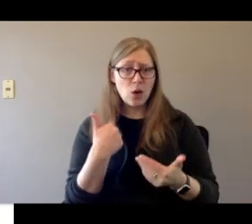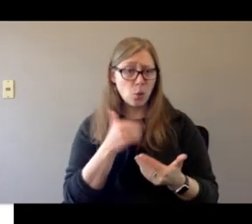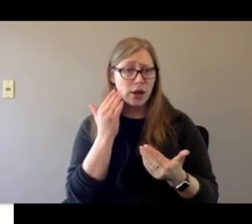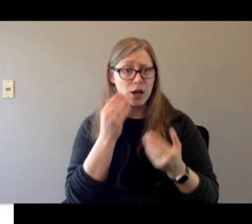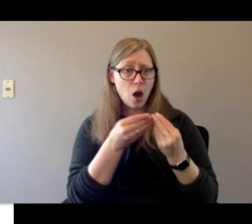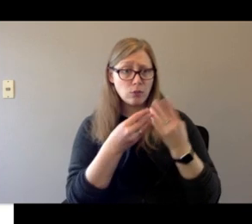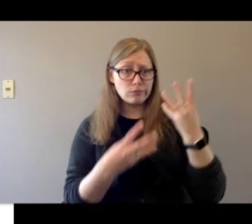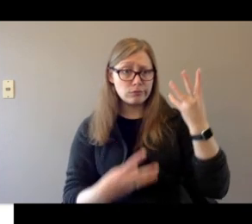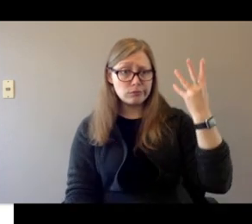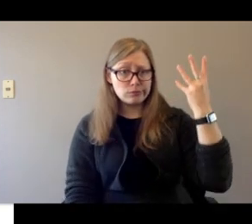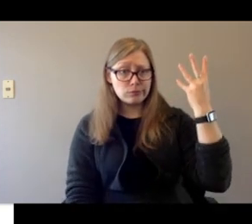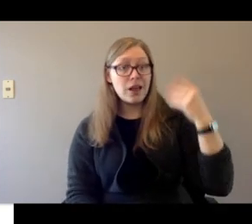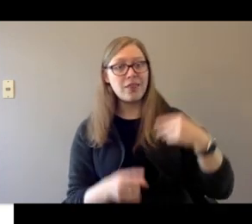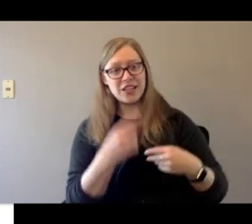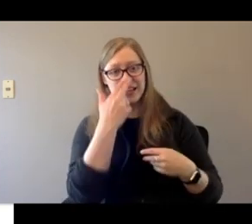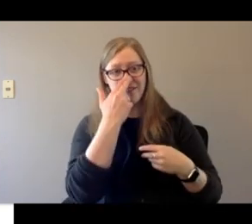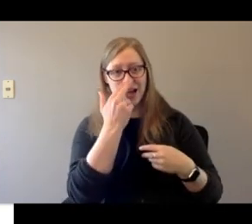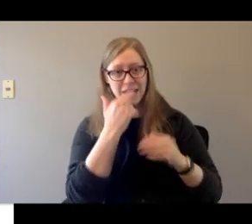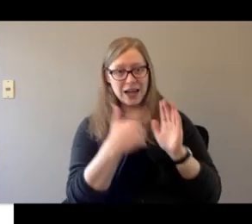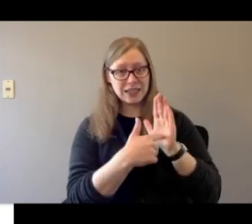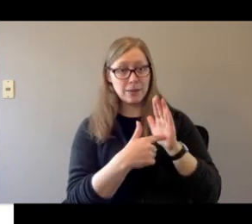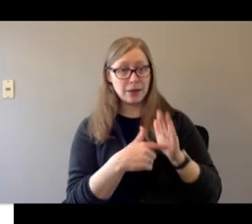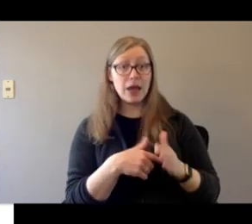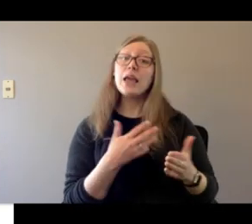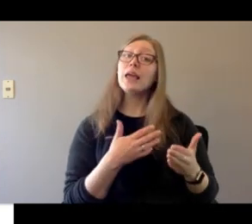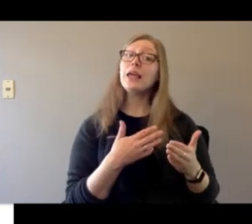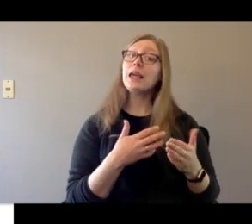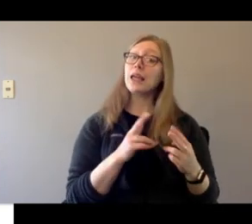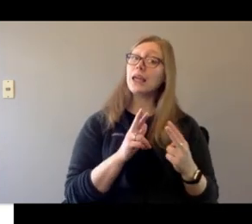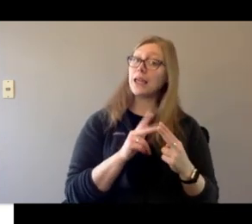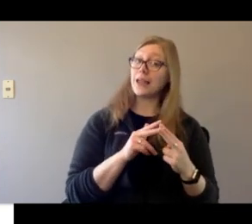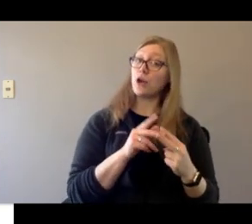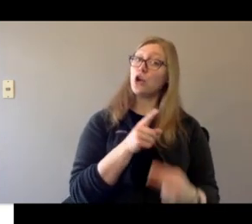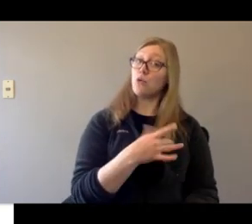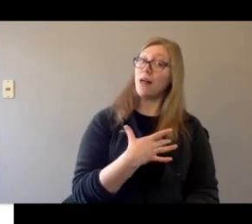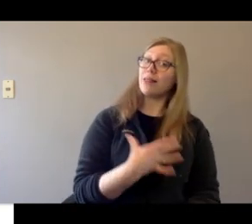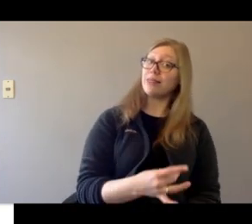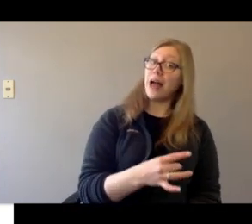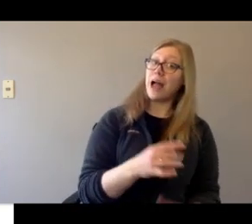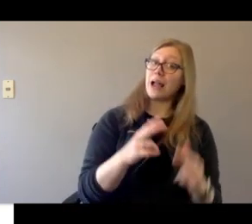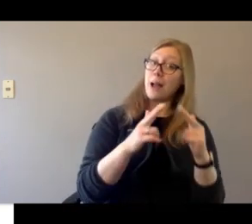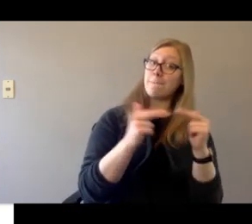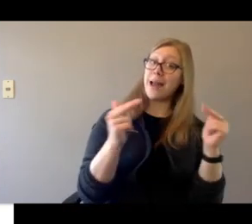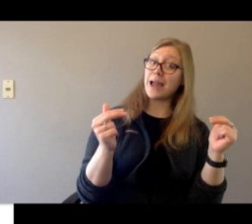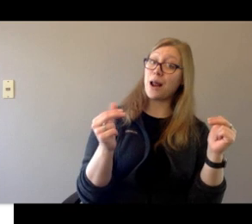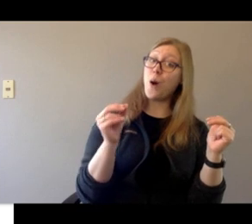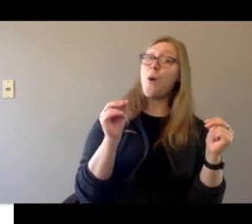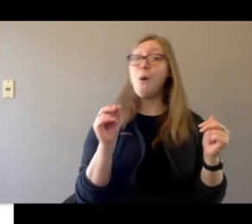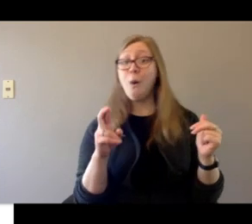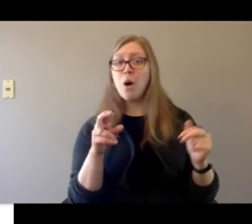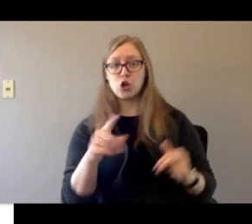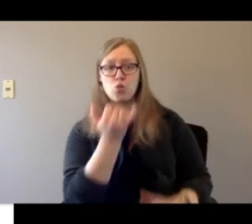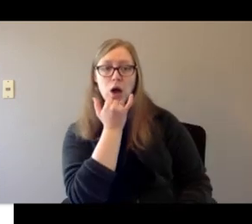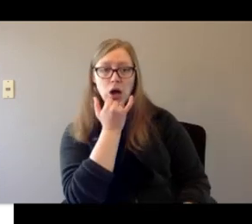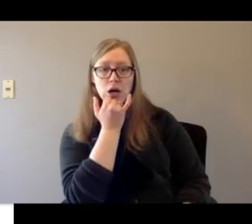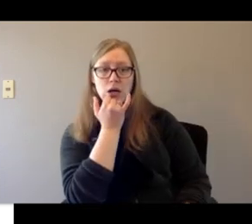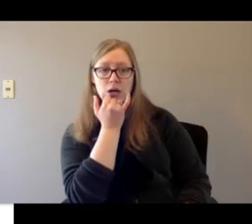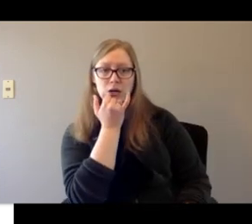kind of a funny example. Either you like bacon or you're wrong, right? There are many